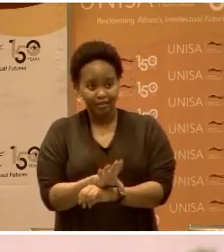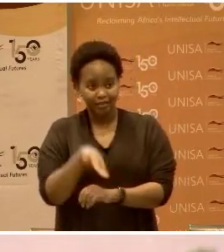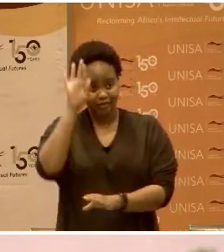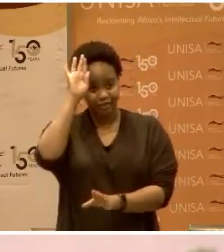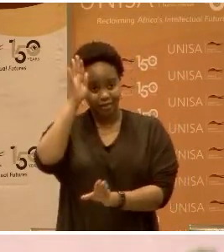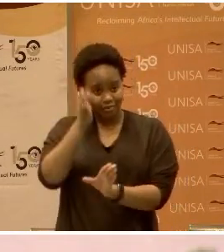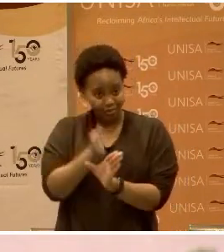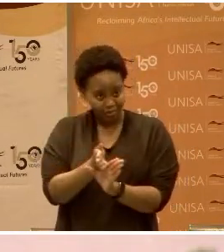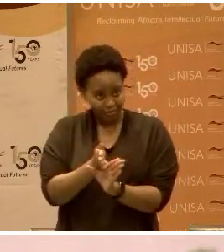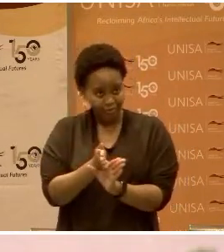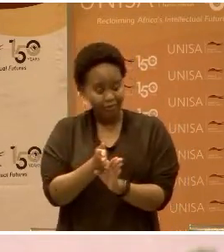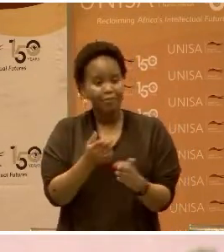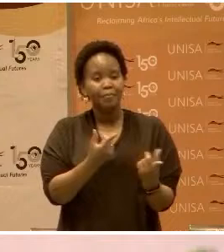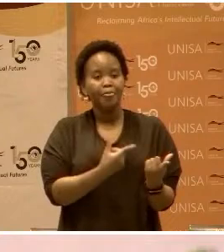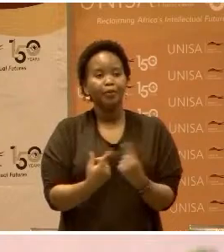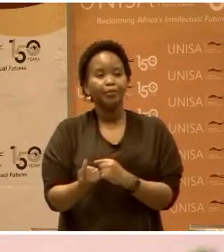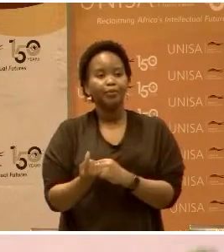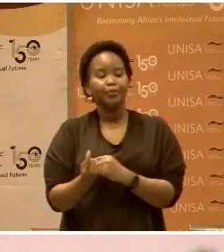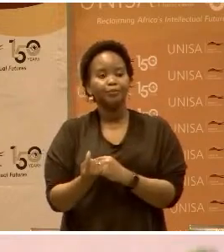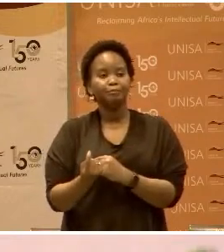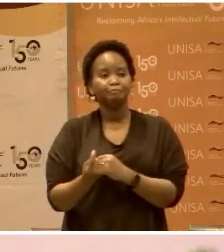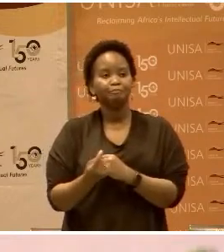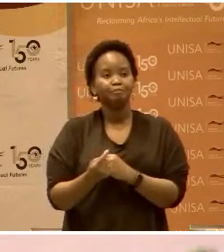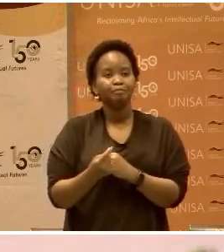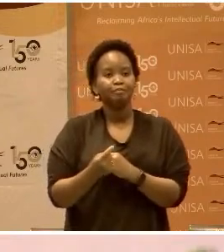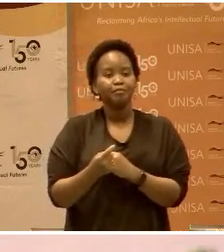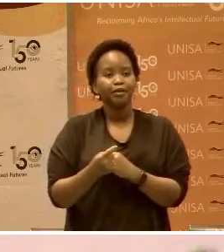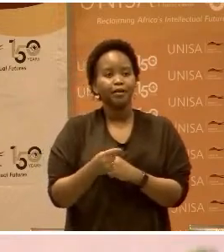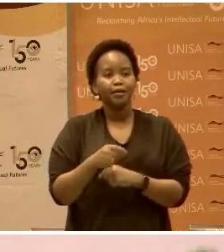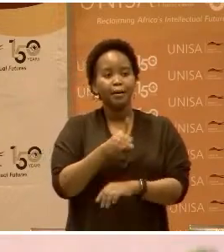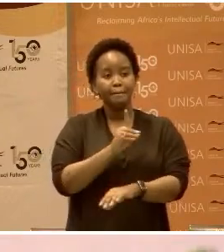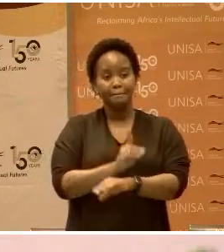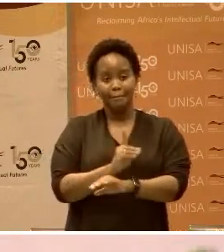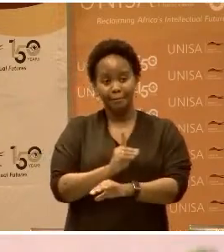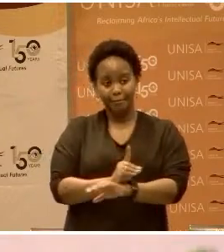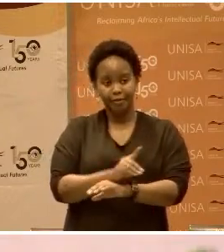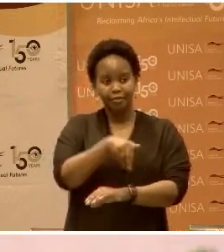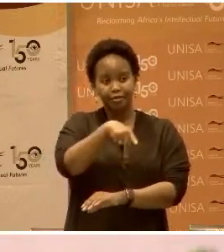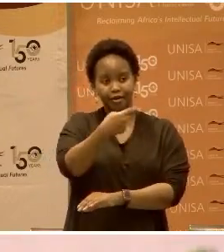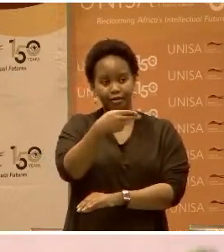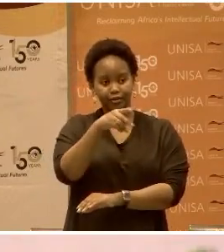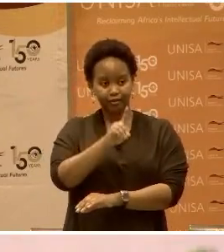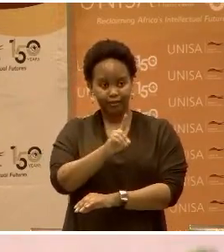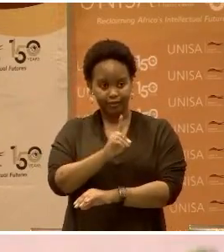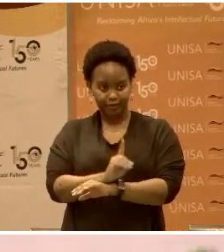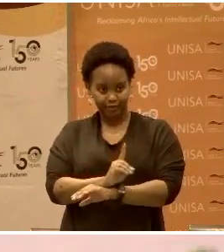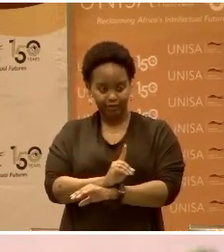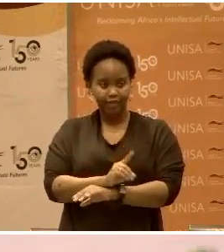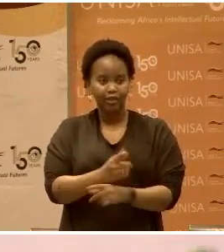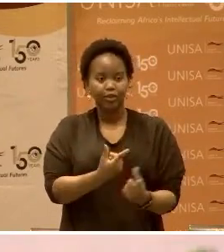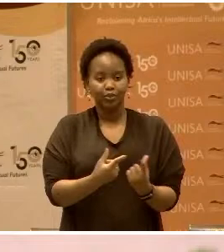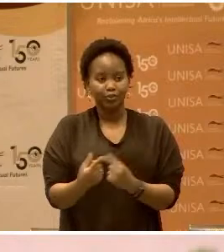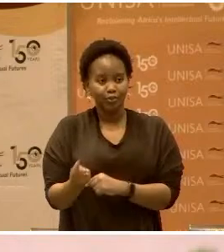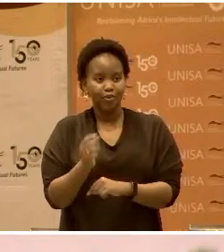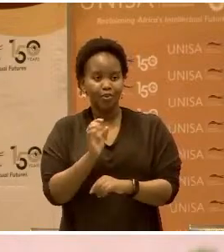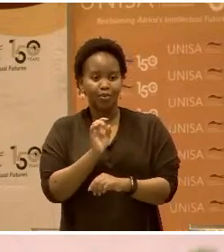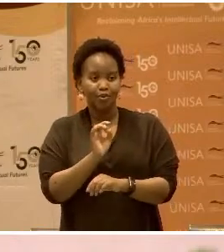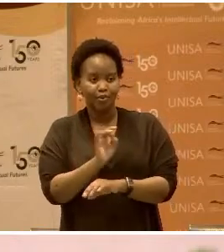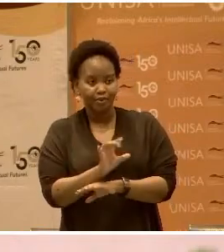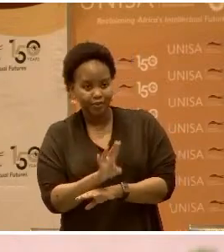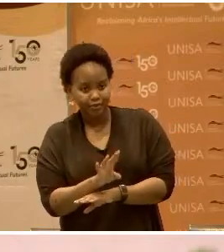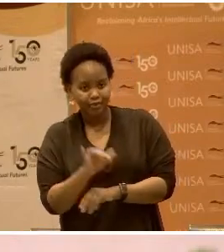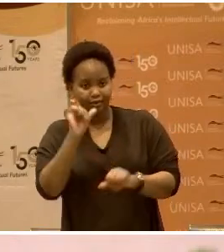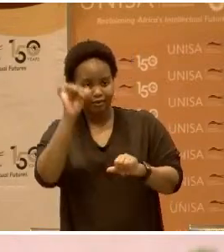test measurements and evaluation. He was about to present his proposal for PhD when the